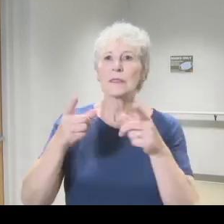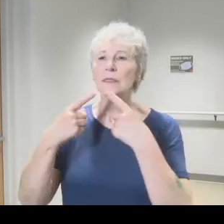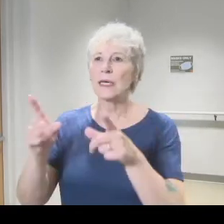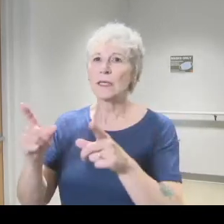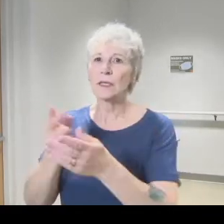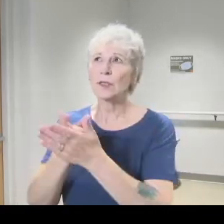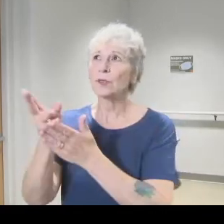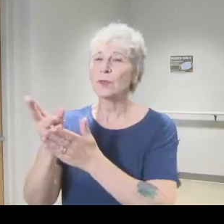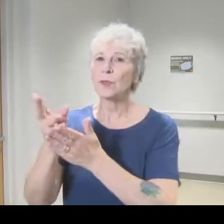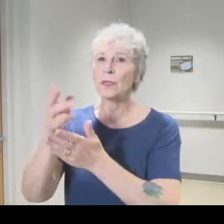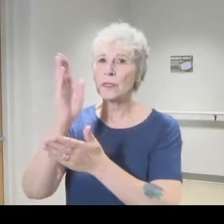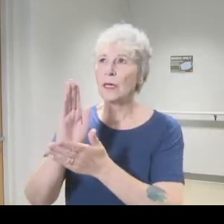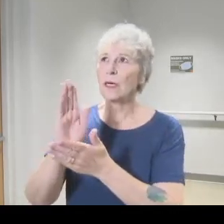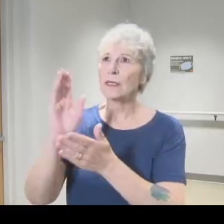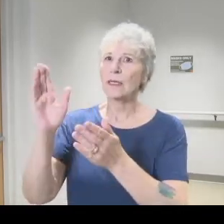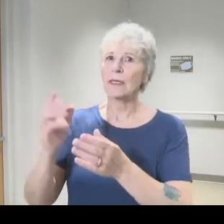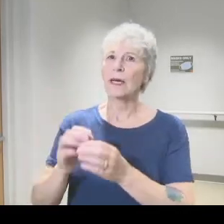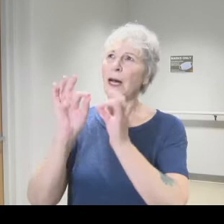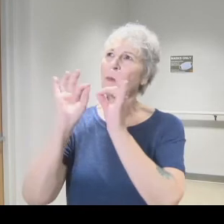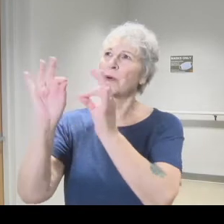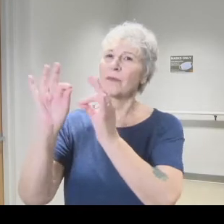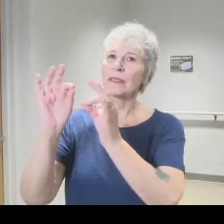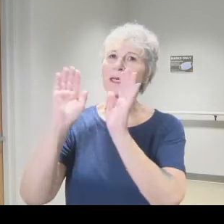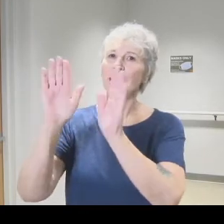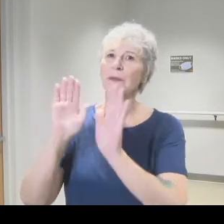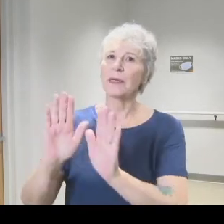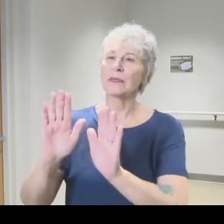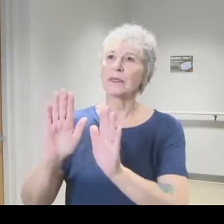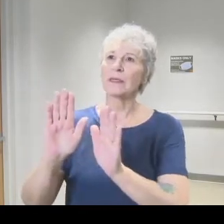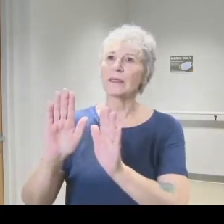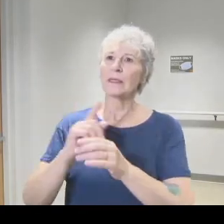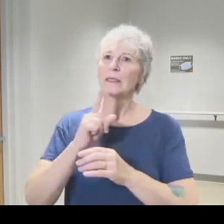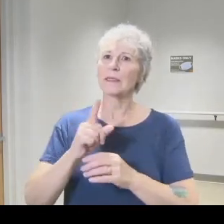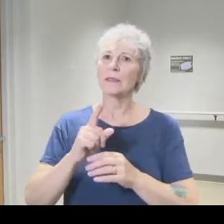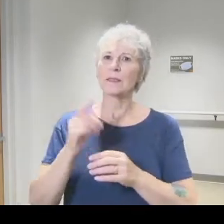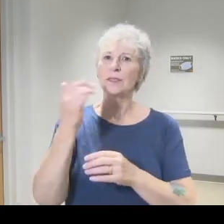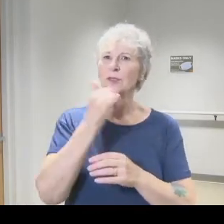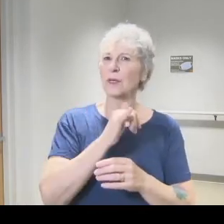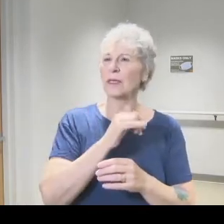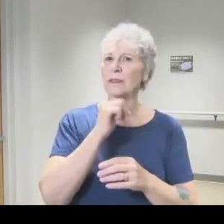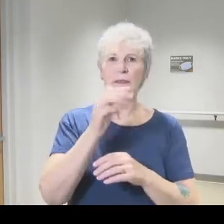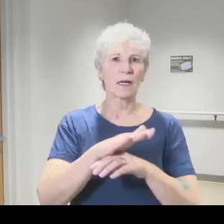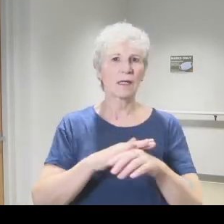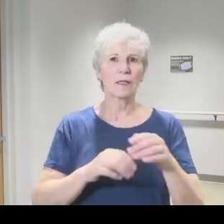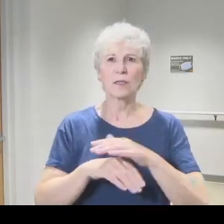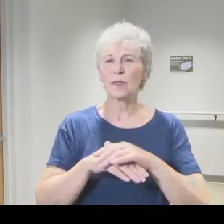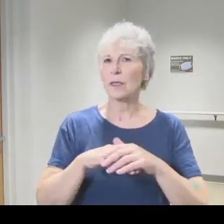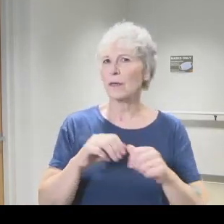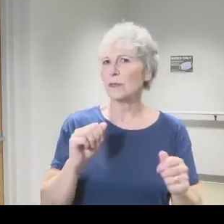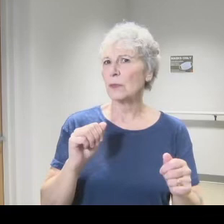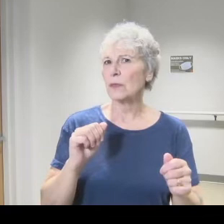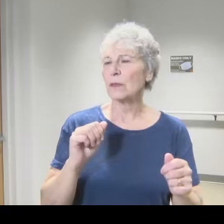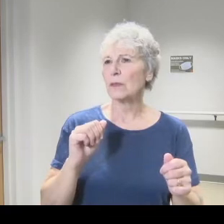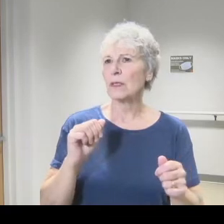how excellent and amazing he is. That's kind of strange, sounds uncomfortable, sounds like hard